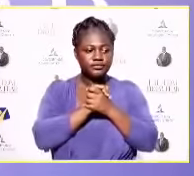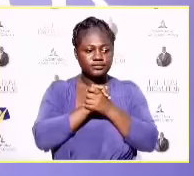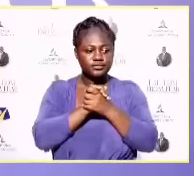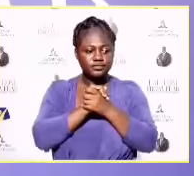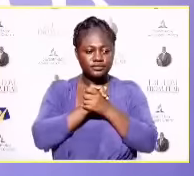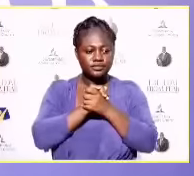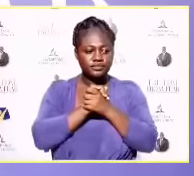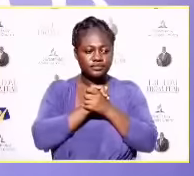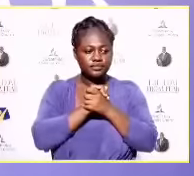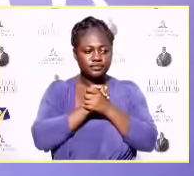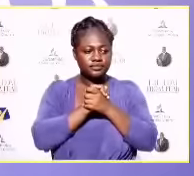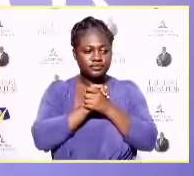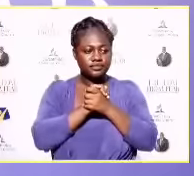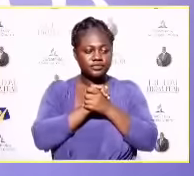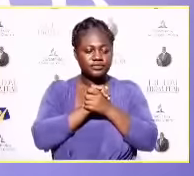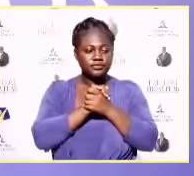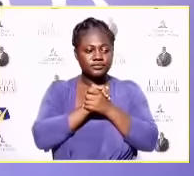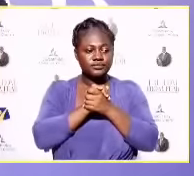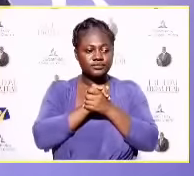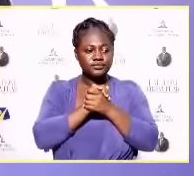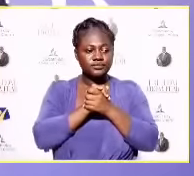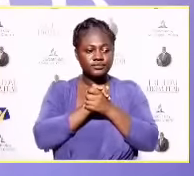You all have it.